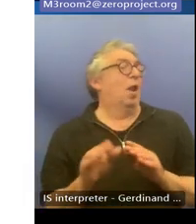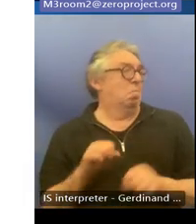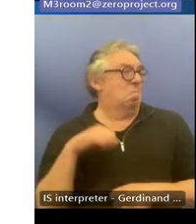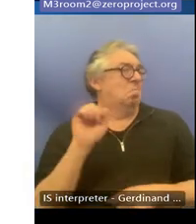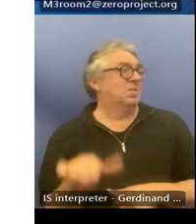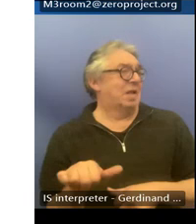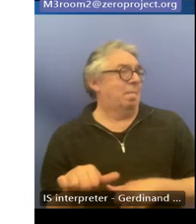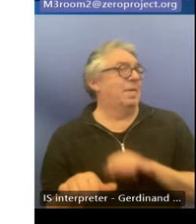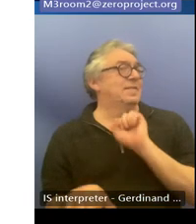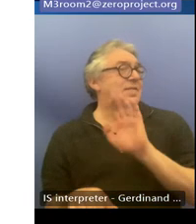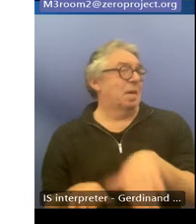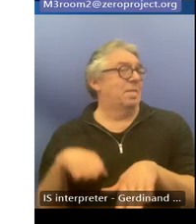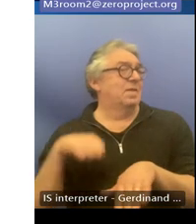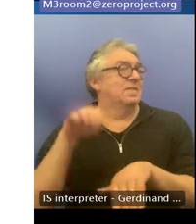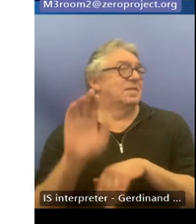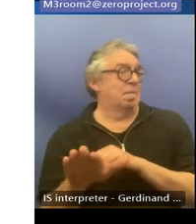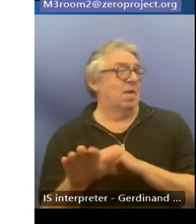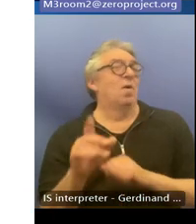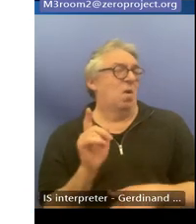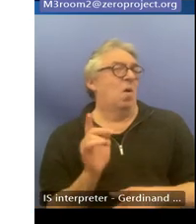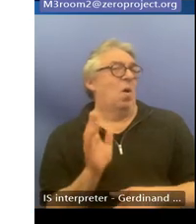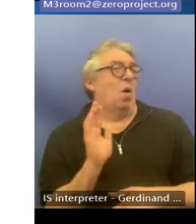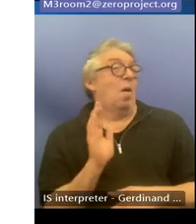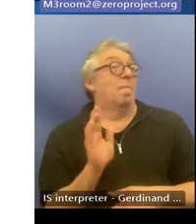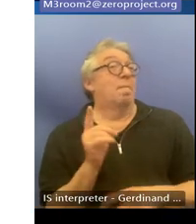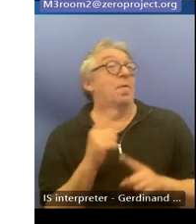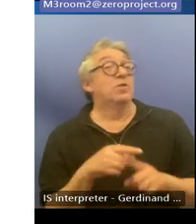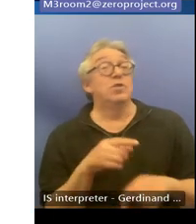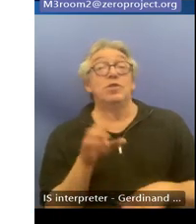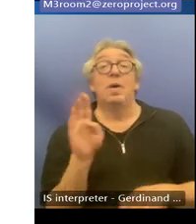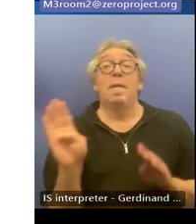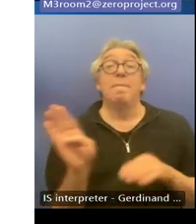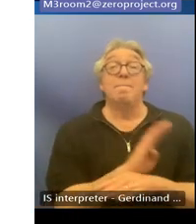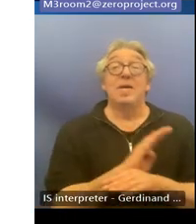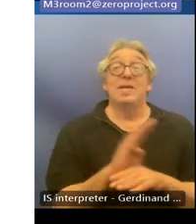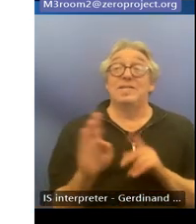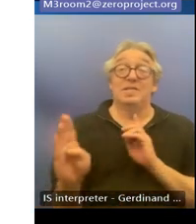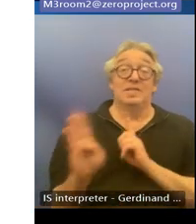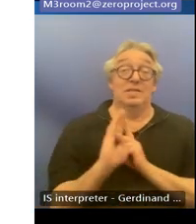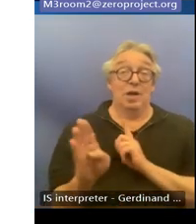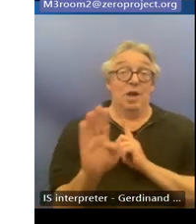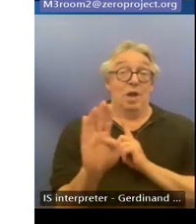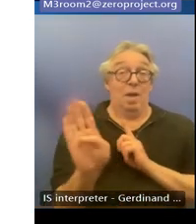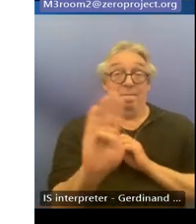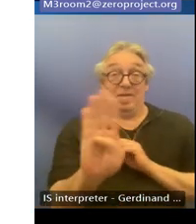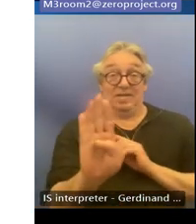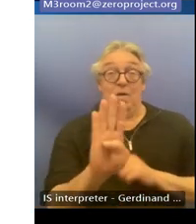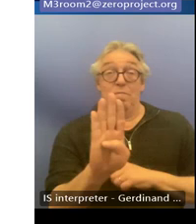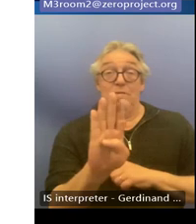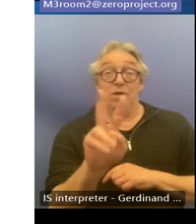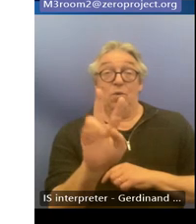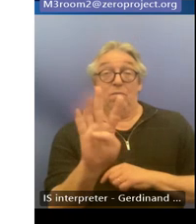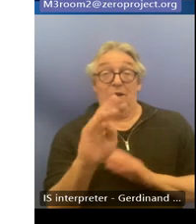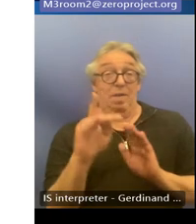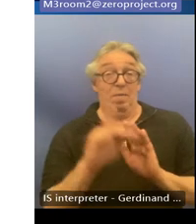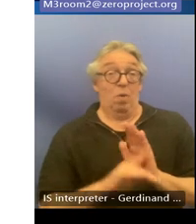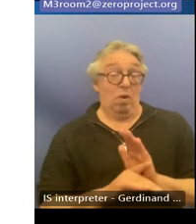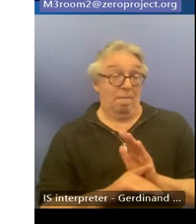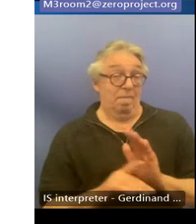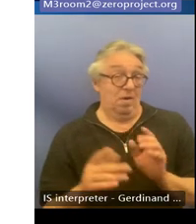will be more. And we want to expand our B2B program. This way, we can involve